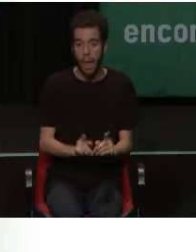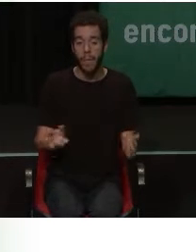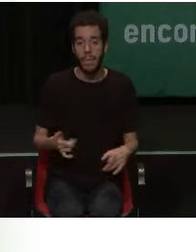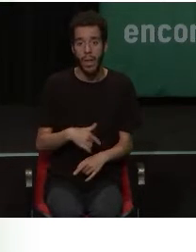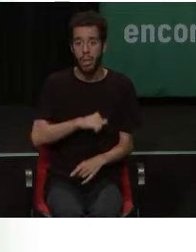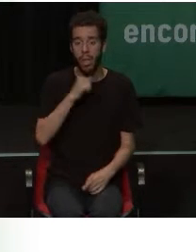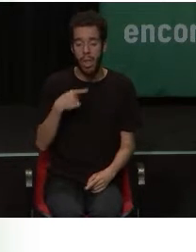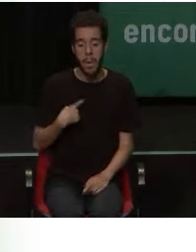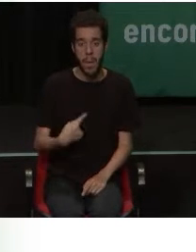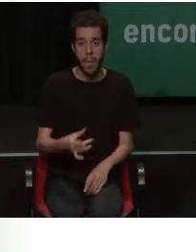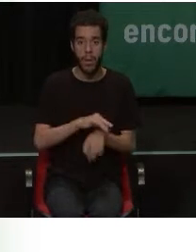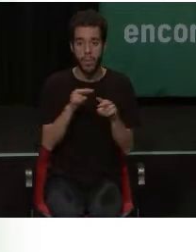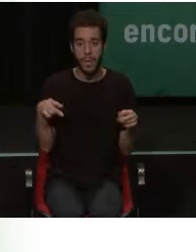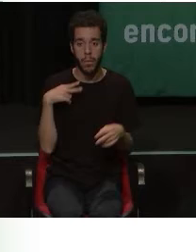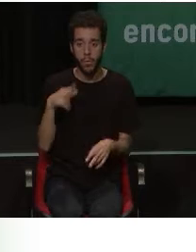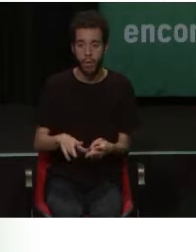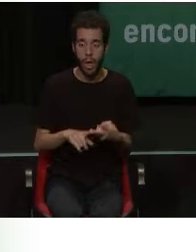bacteria resistance to